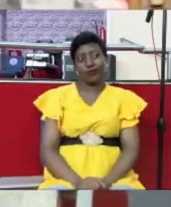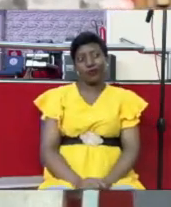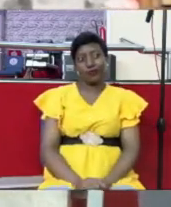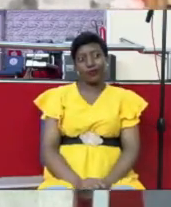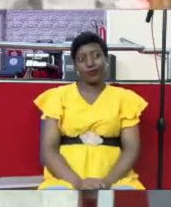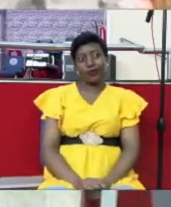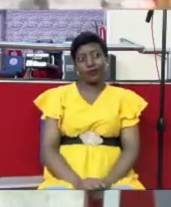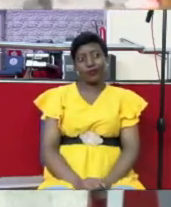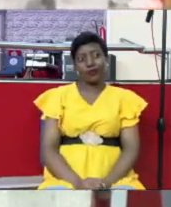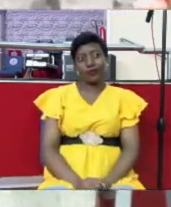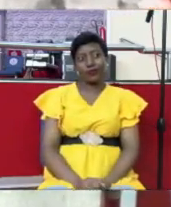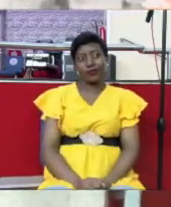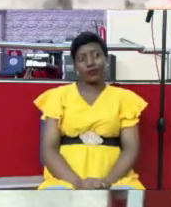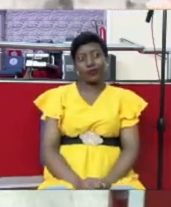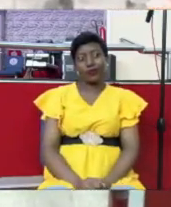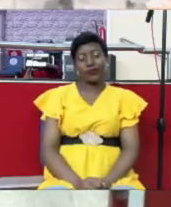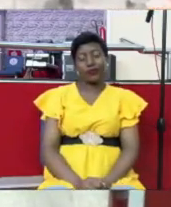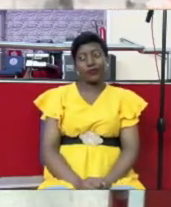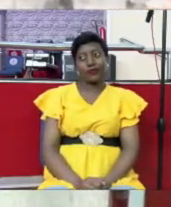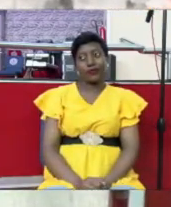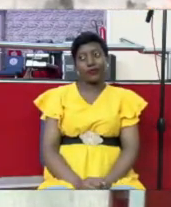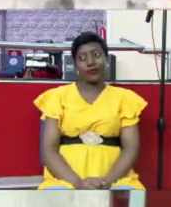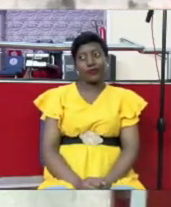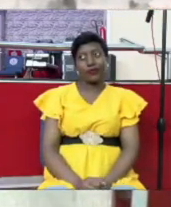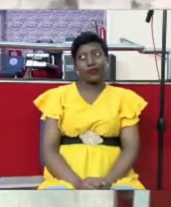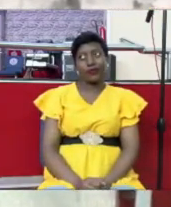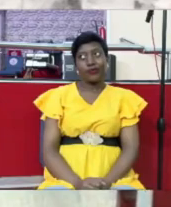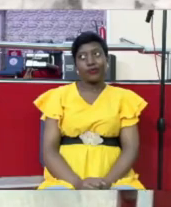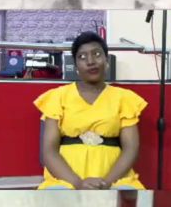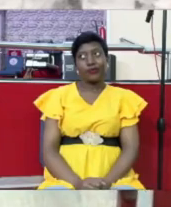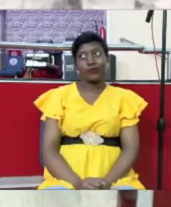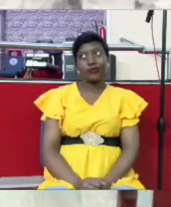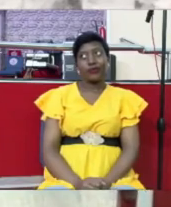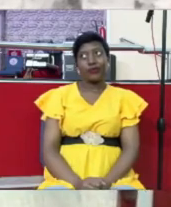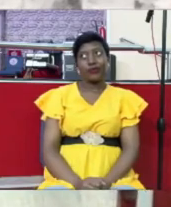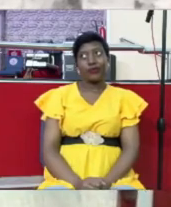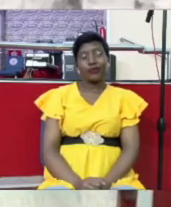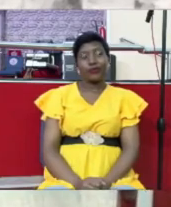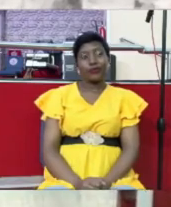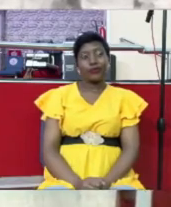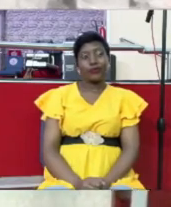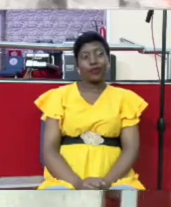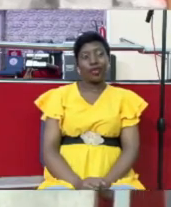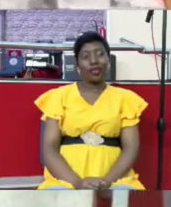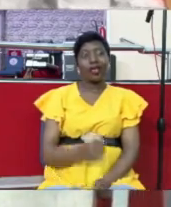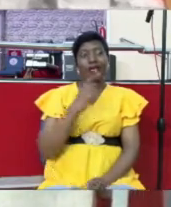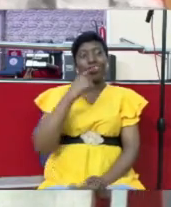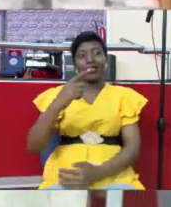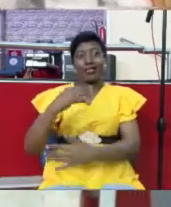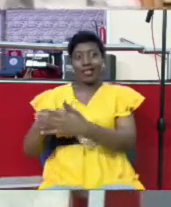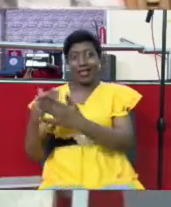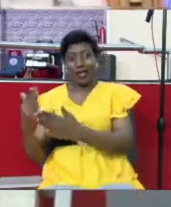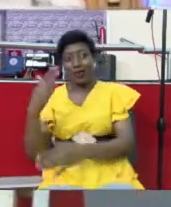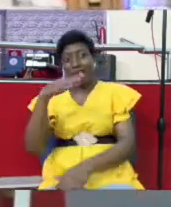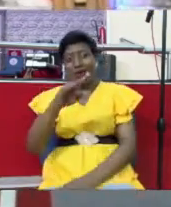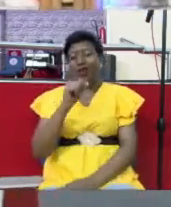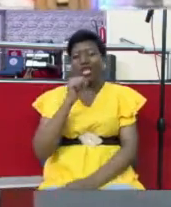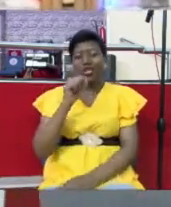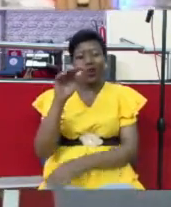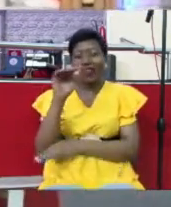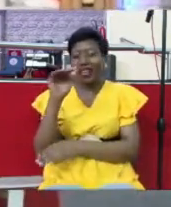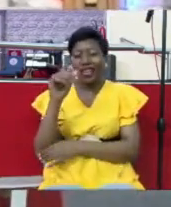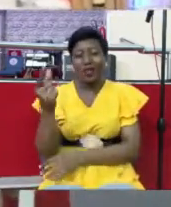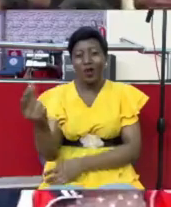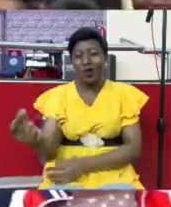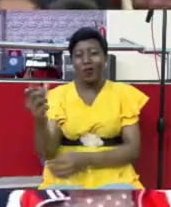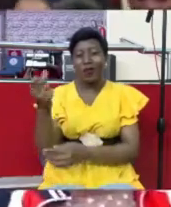ukatafute utakatifu wake, alafu mambo haya yataongezwa kama ugali sosa. Come on, hit your neighbor and tell them usiulize ugali sosa kabla hujakula main